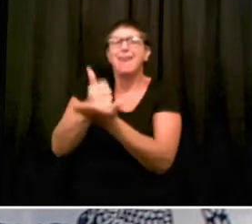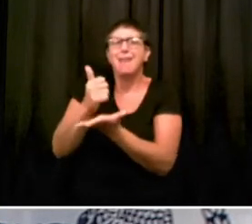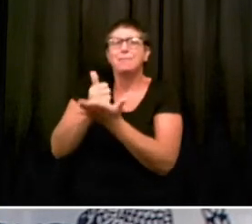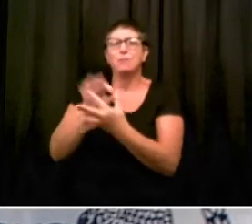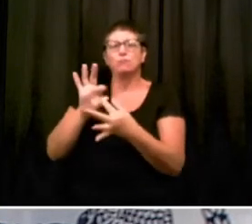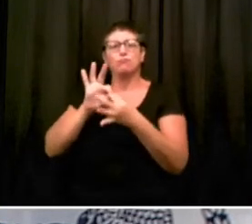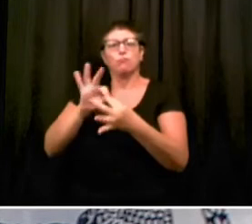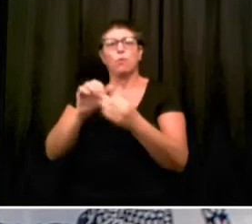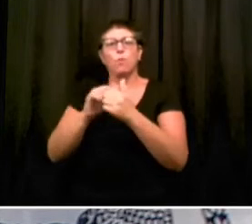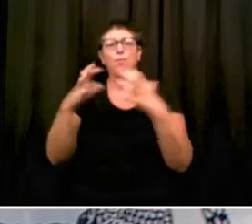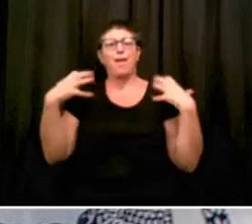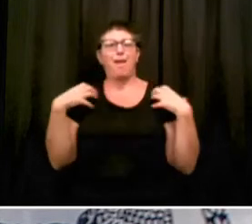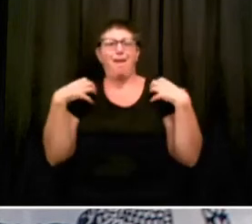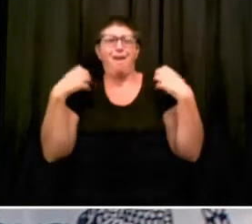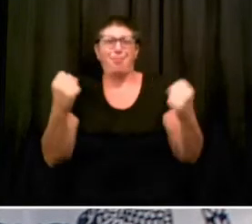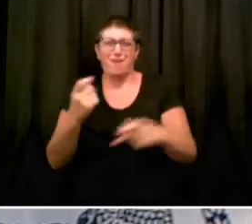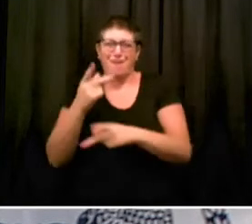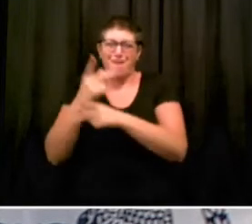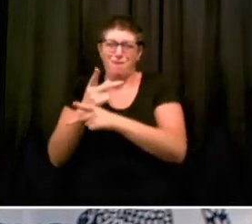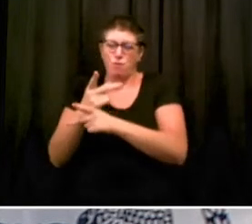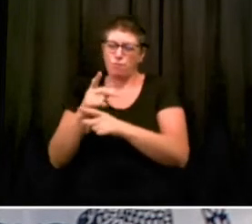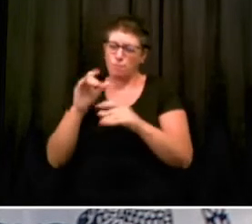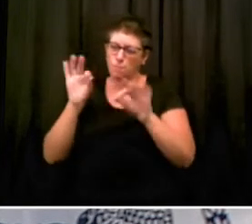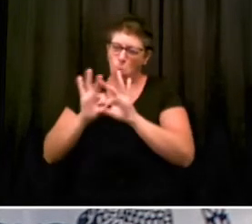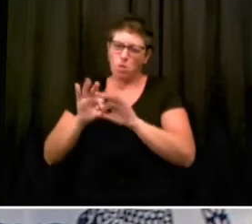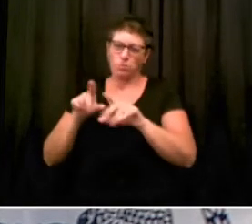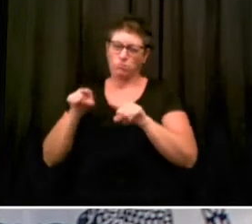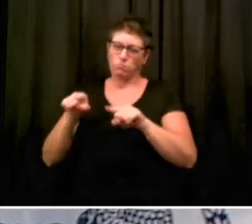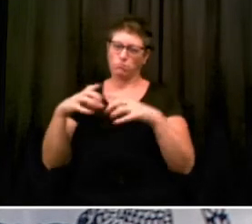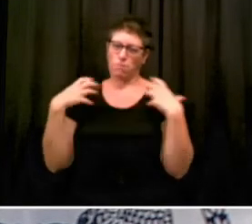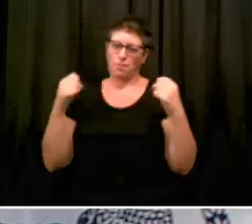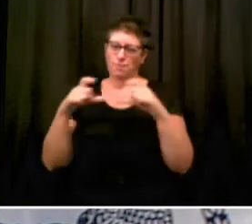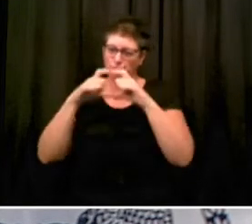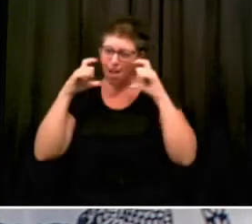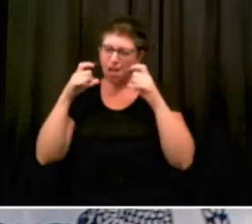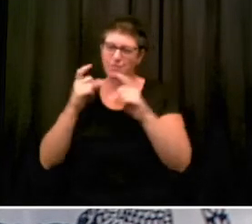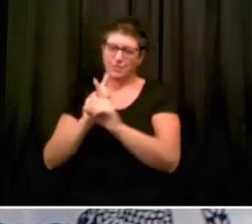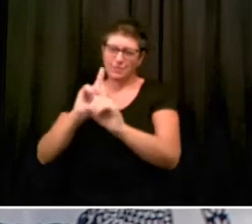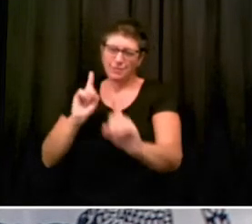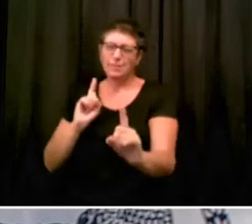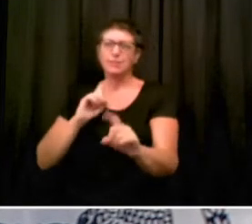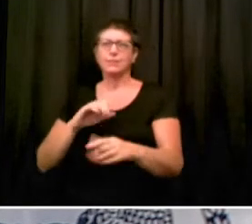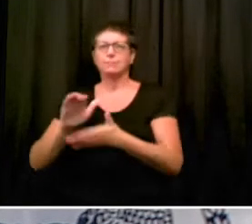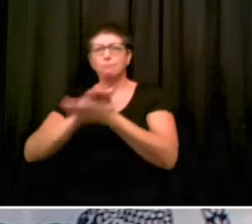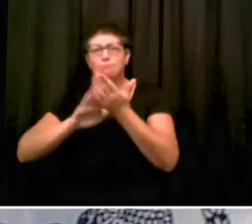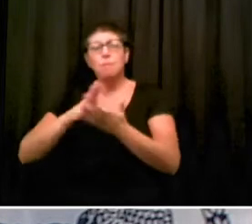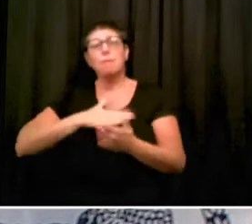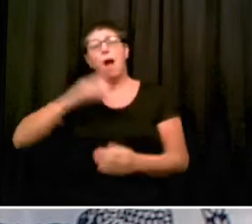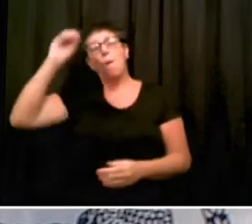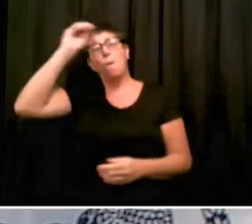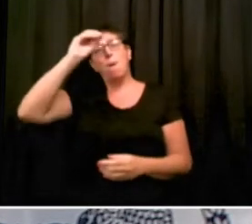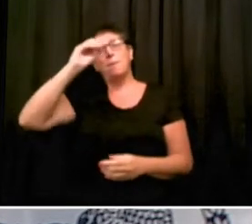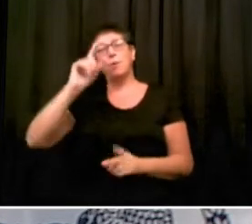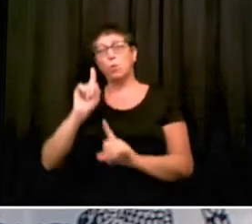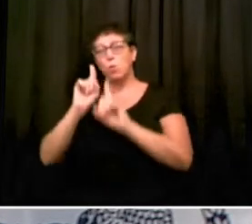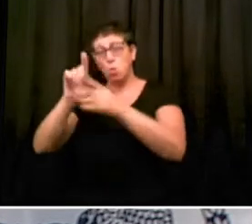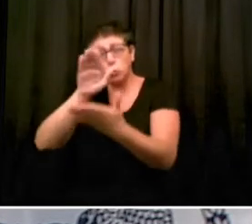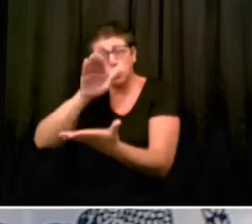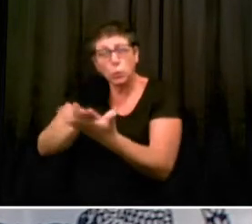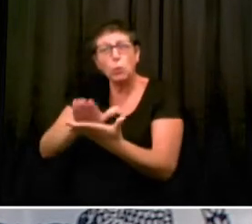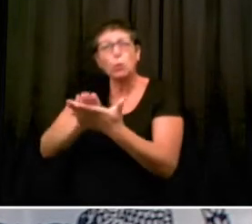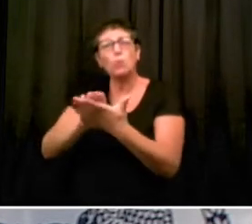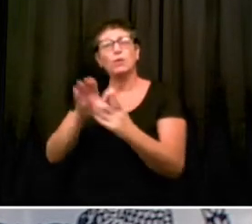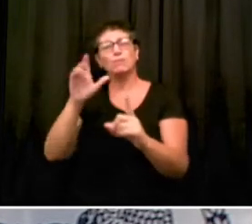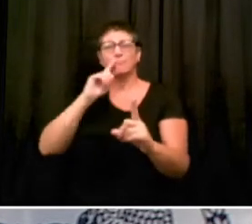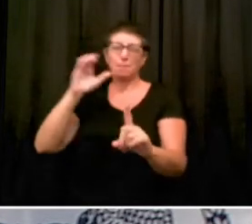But nothing replaces in-person education. Nothing replaces the ability of educators to reach kids right